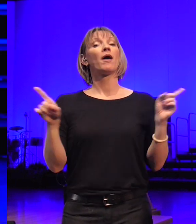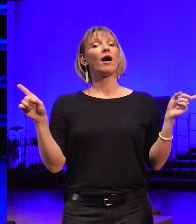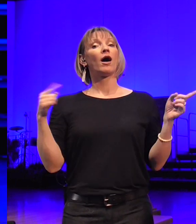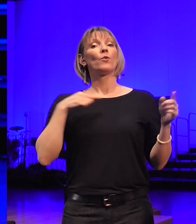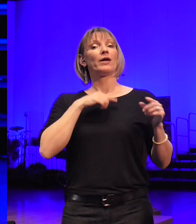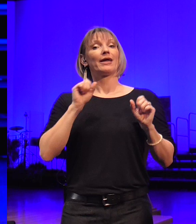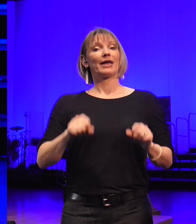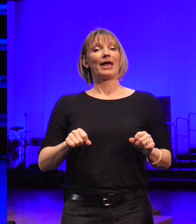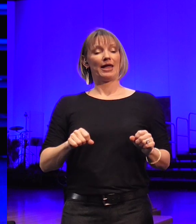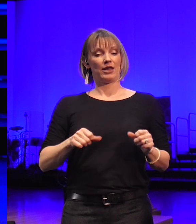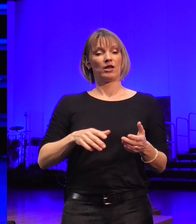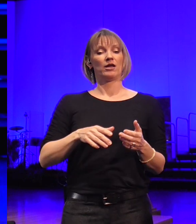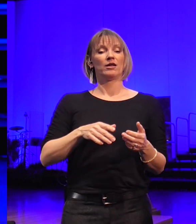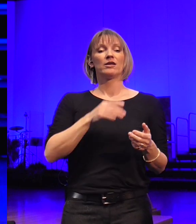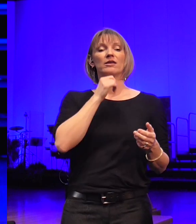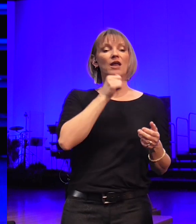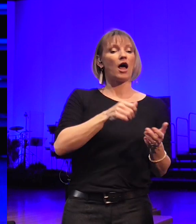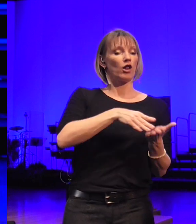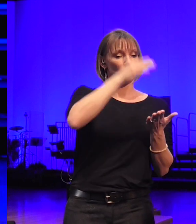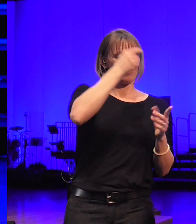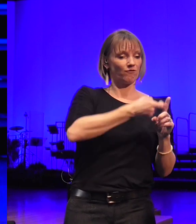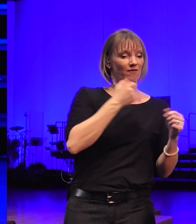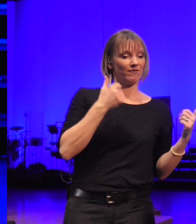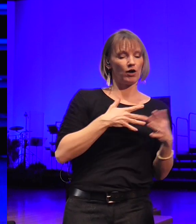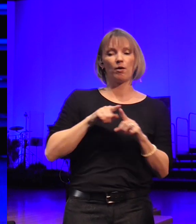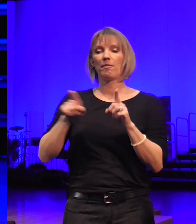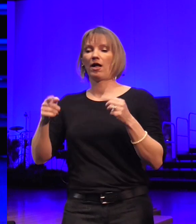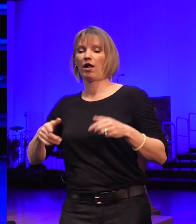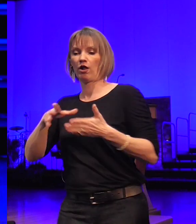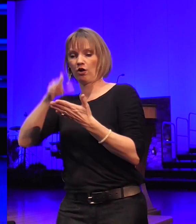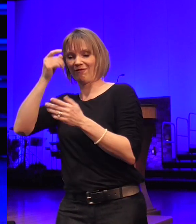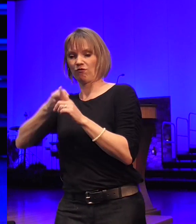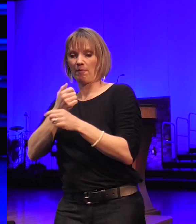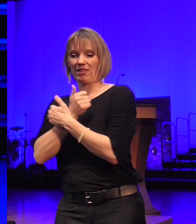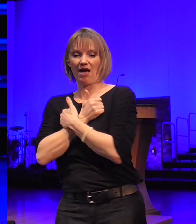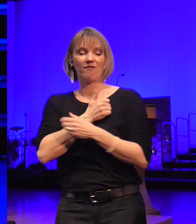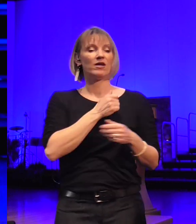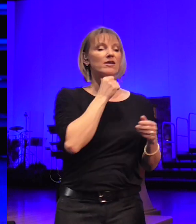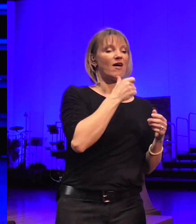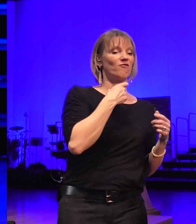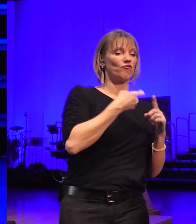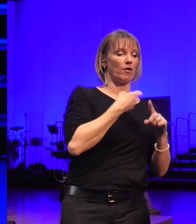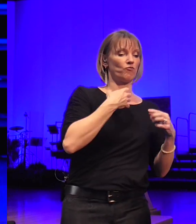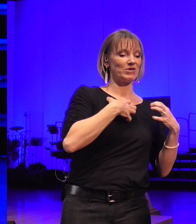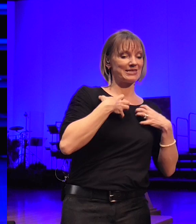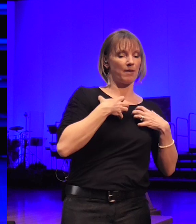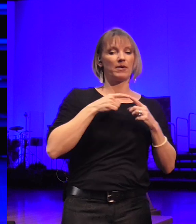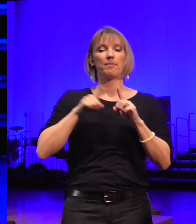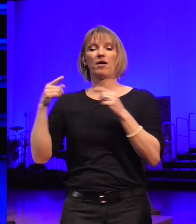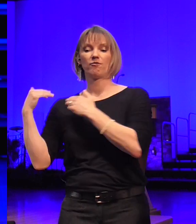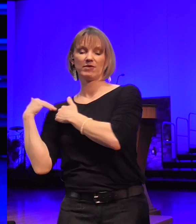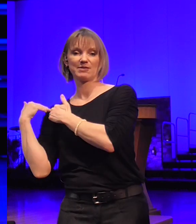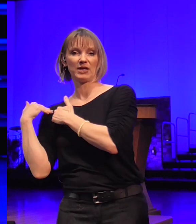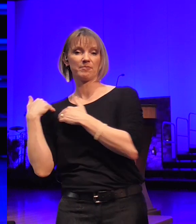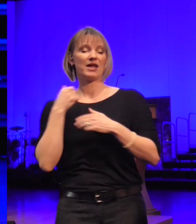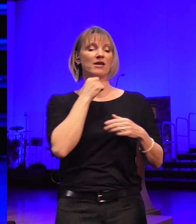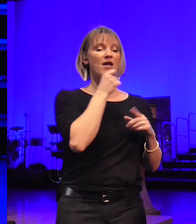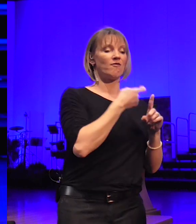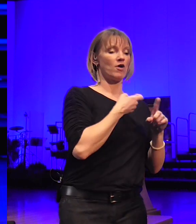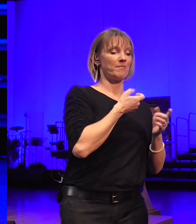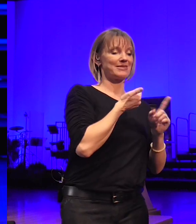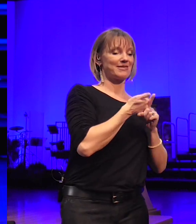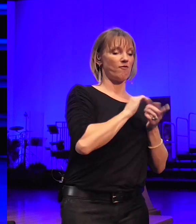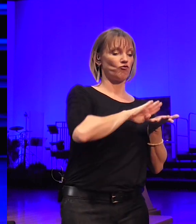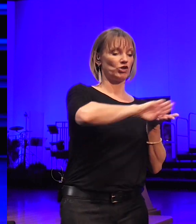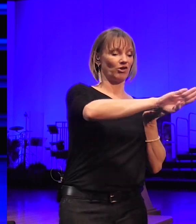can learn not from fear but from love, not from resentment but from responsibility, not from self-rejection